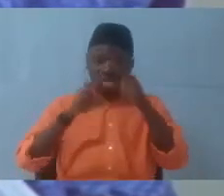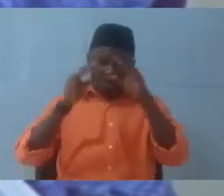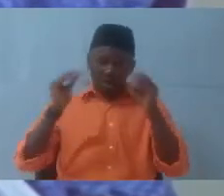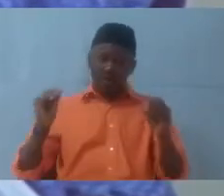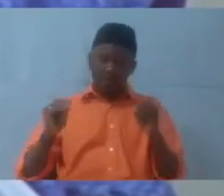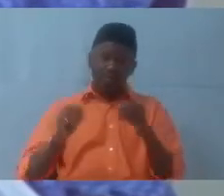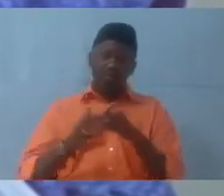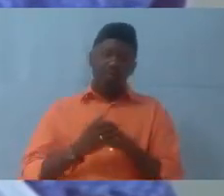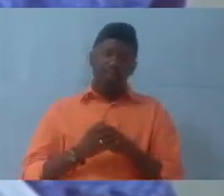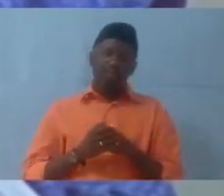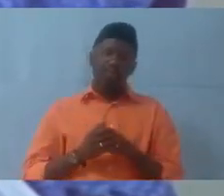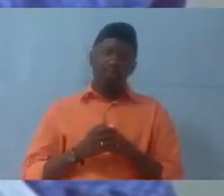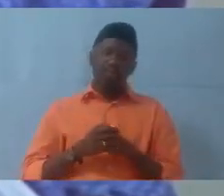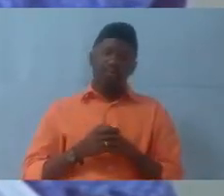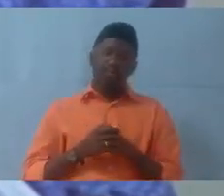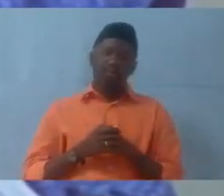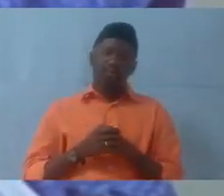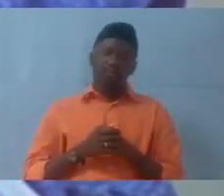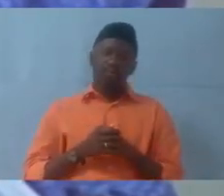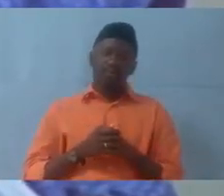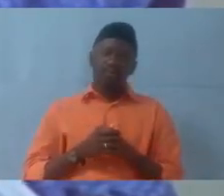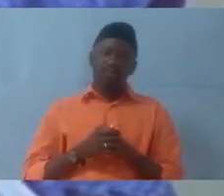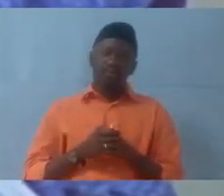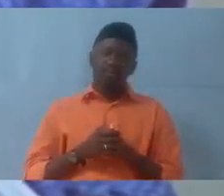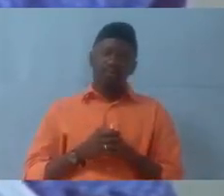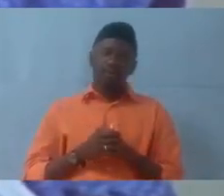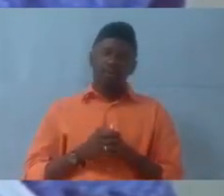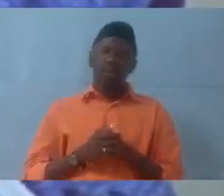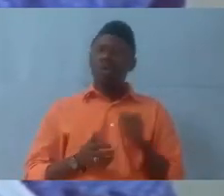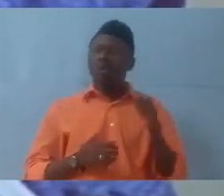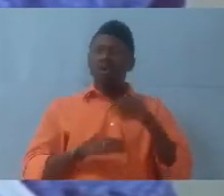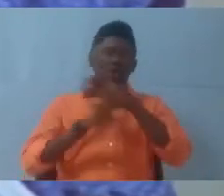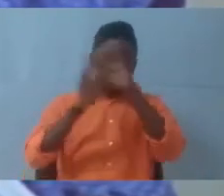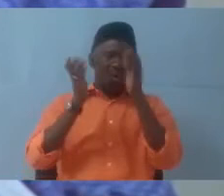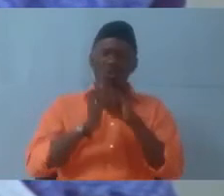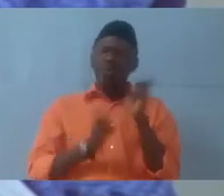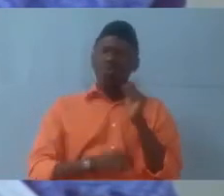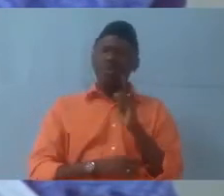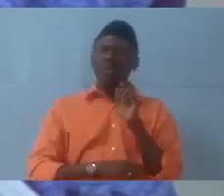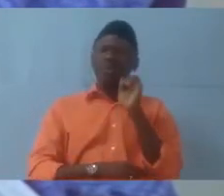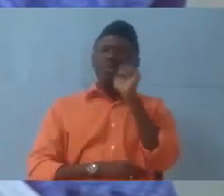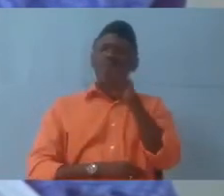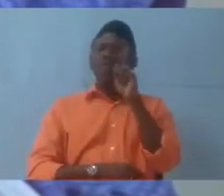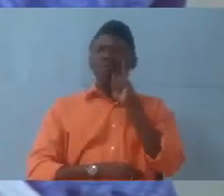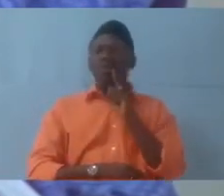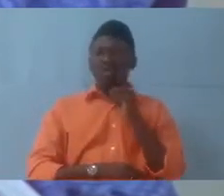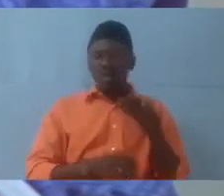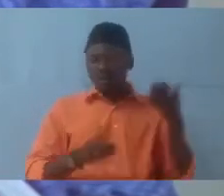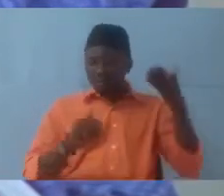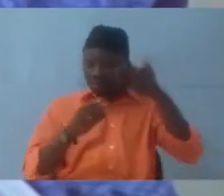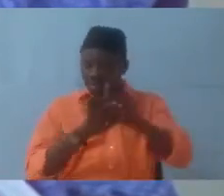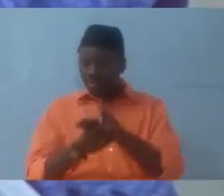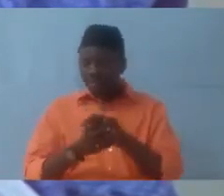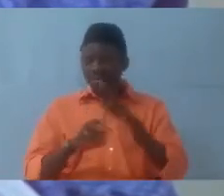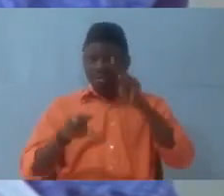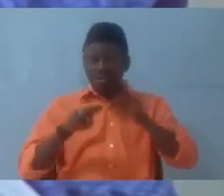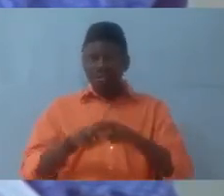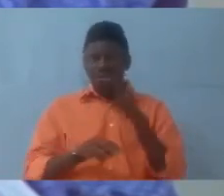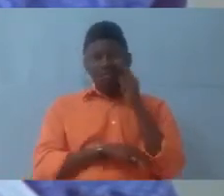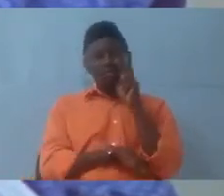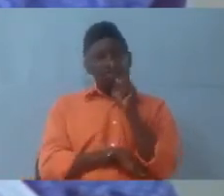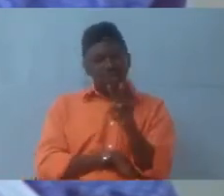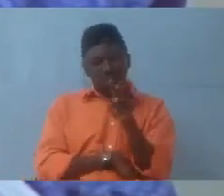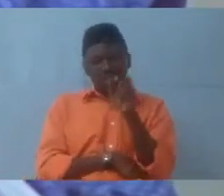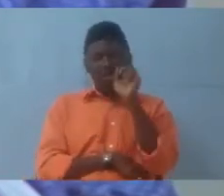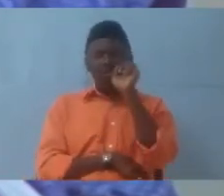Ko indi fofu yob. Def day ragal ne nga baña djum. All what brought him there is to guide you. Lolu rek moko yobbu fofu.